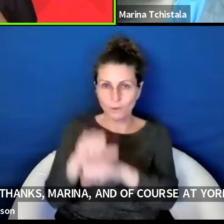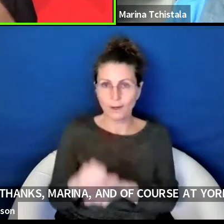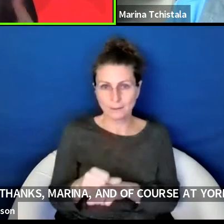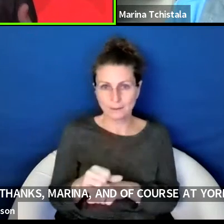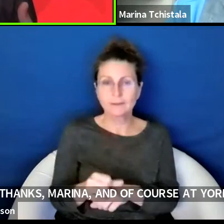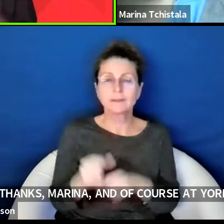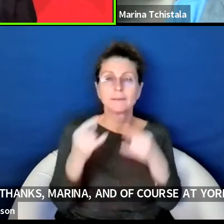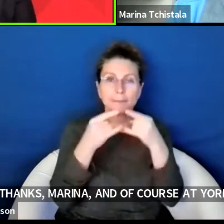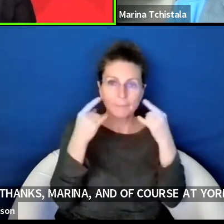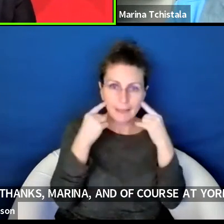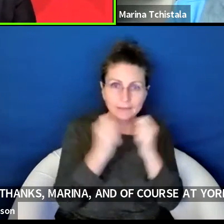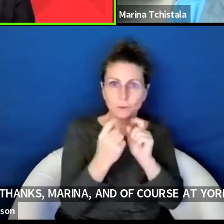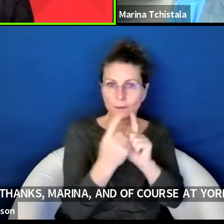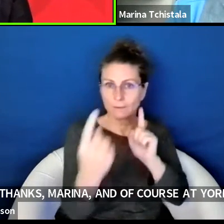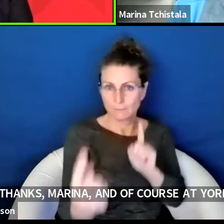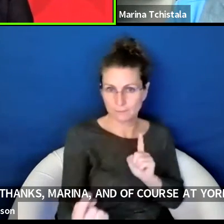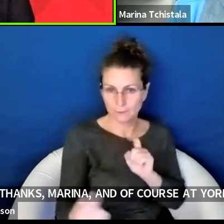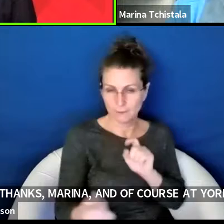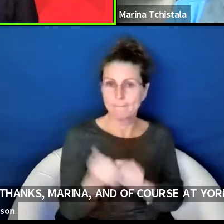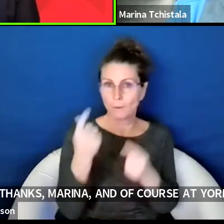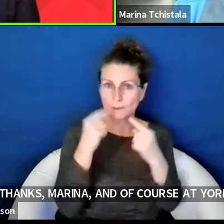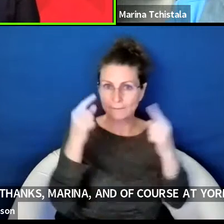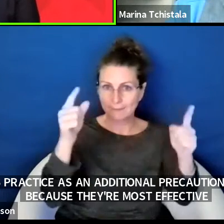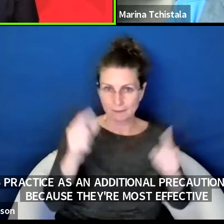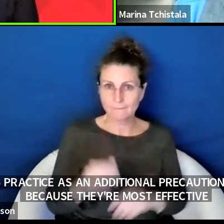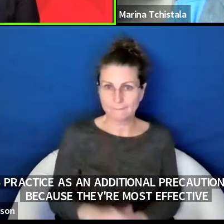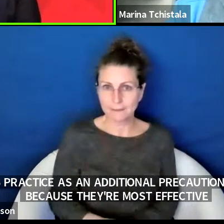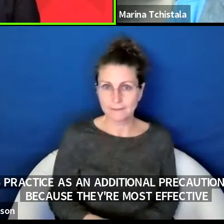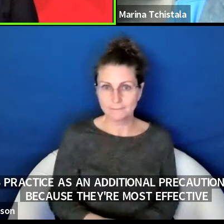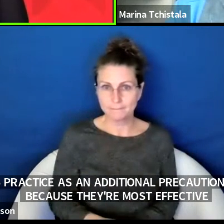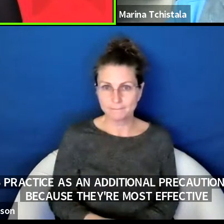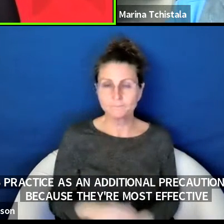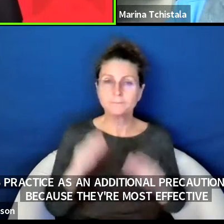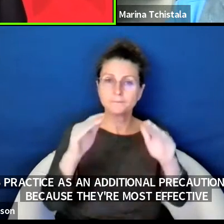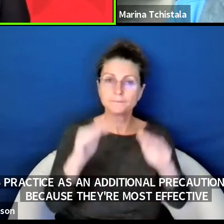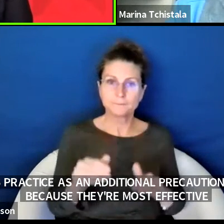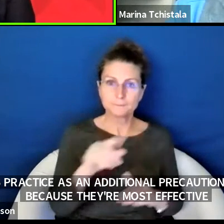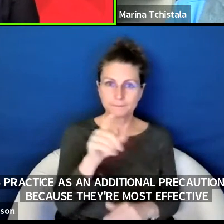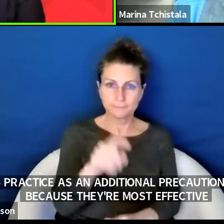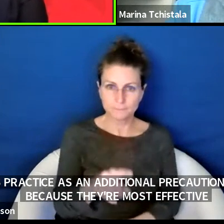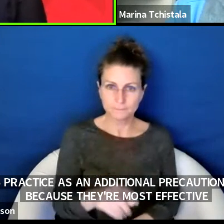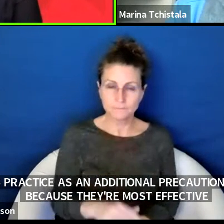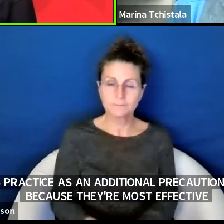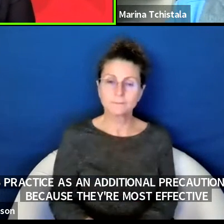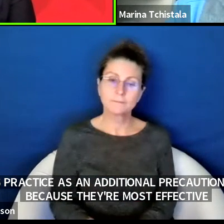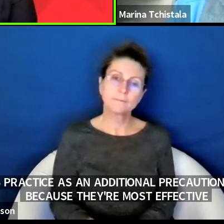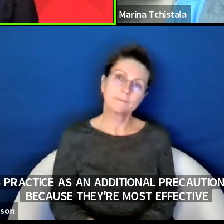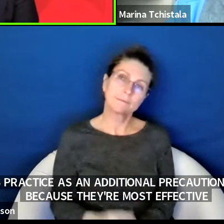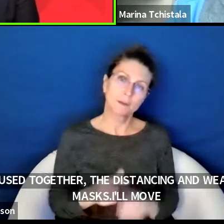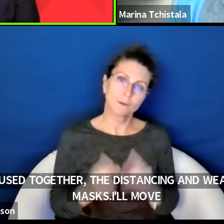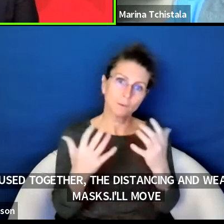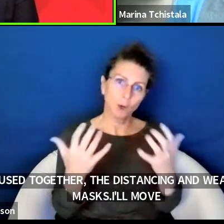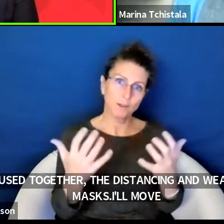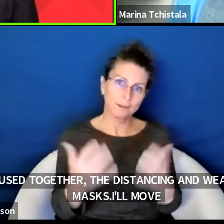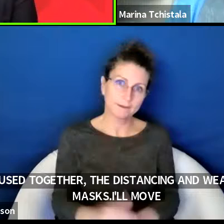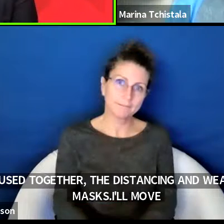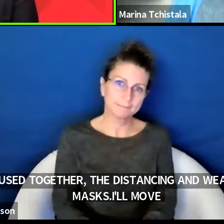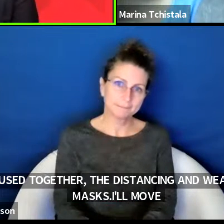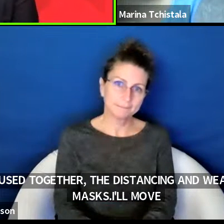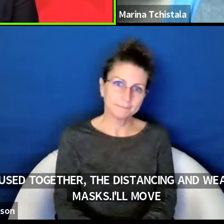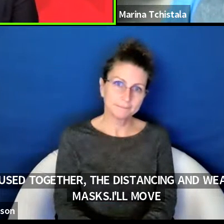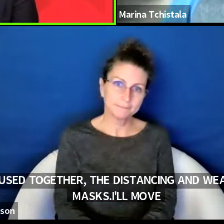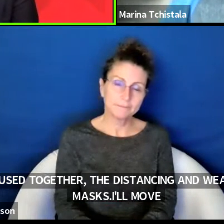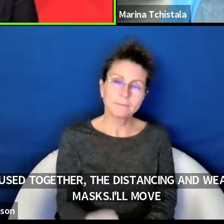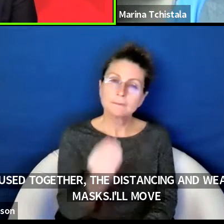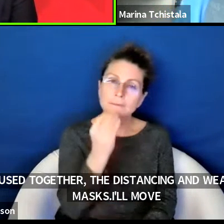the distancing and wearing of masks. I'll move on to another audience question. Should grocery